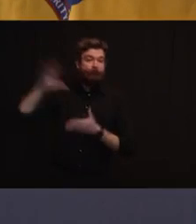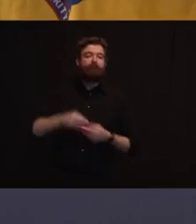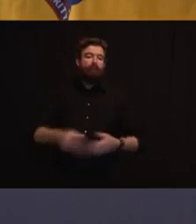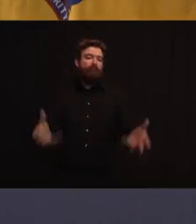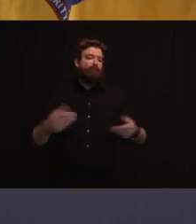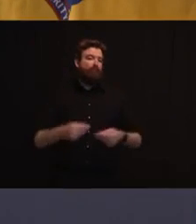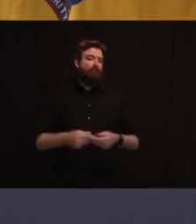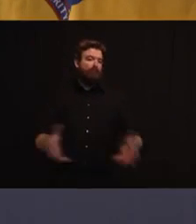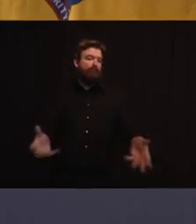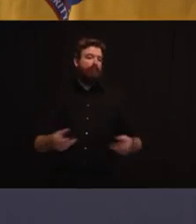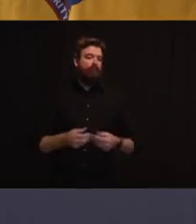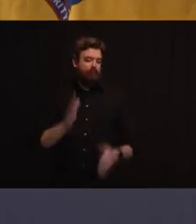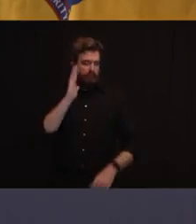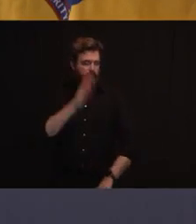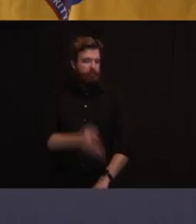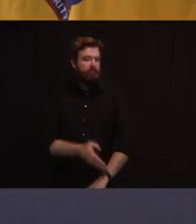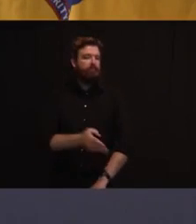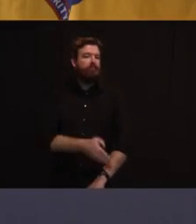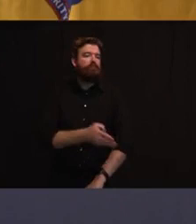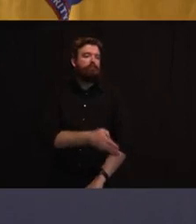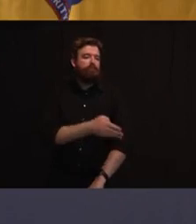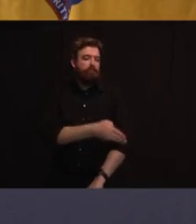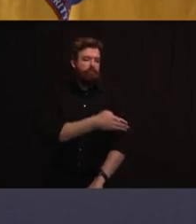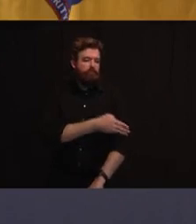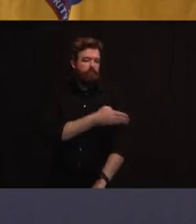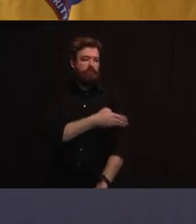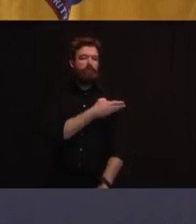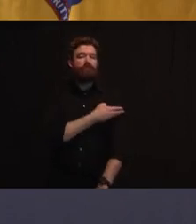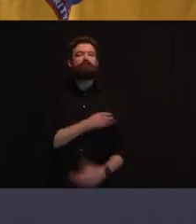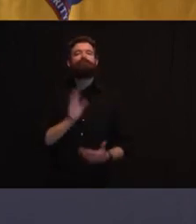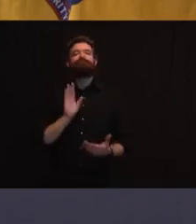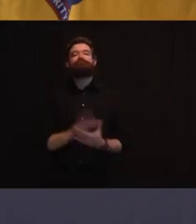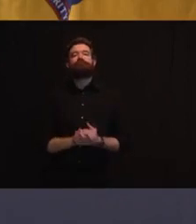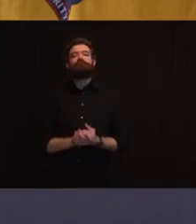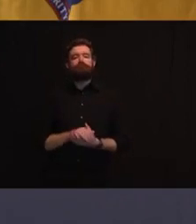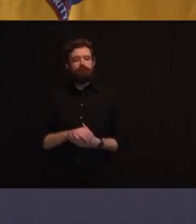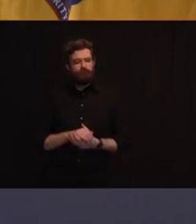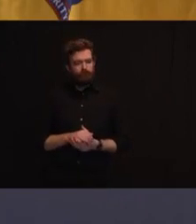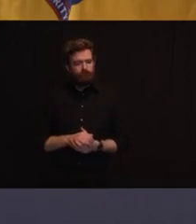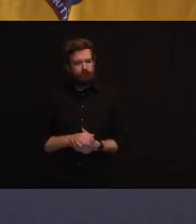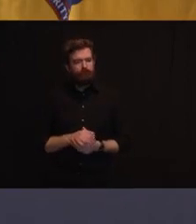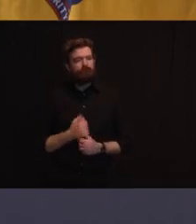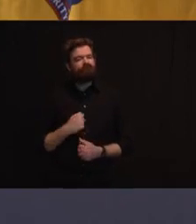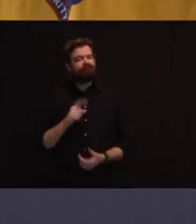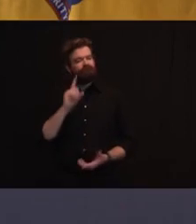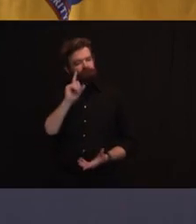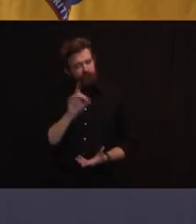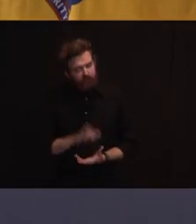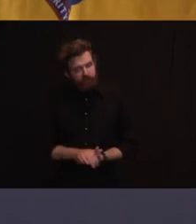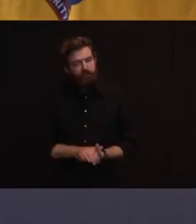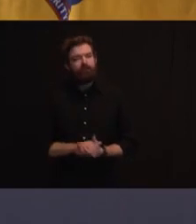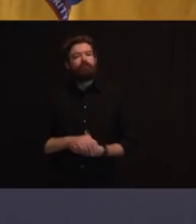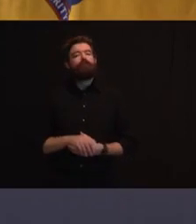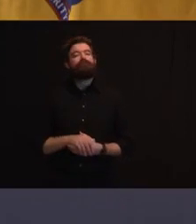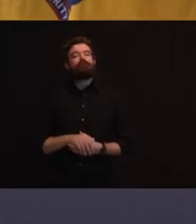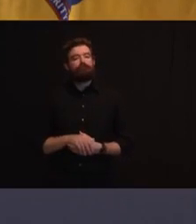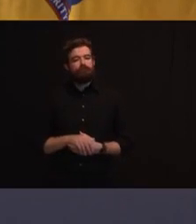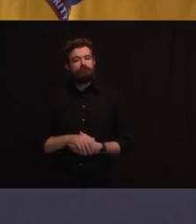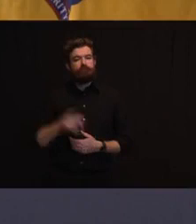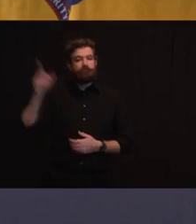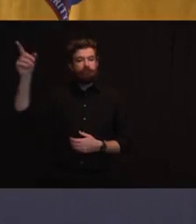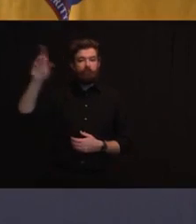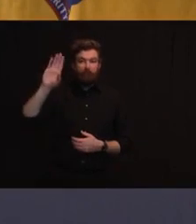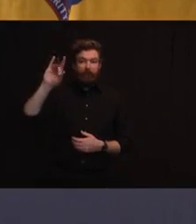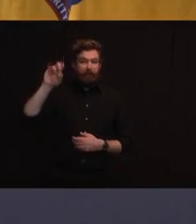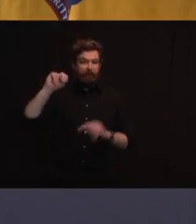be. I believe strongly, based on all the evidence that we have from the incoming team, that this supply-demand at the